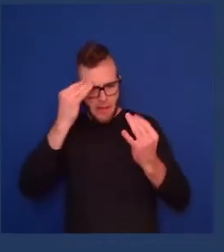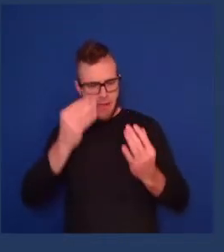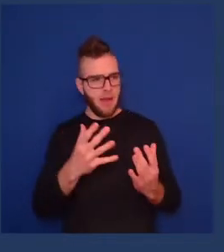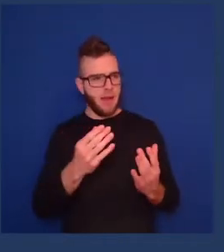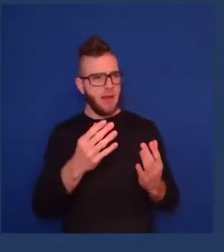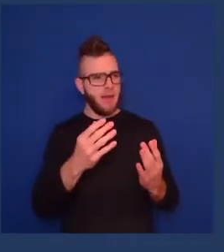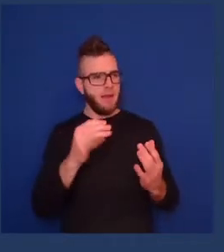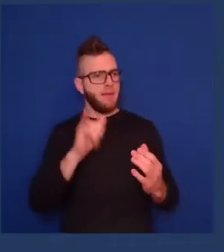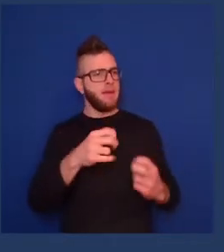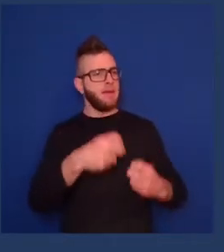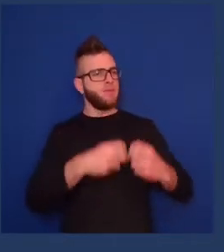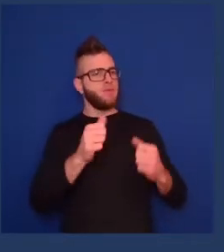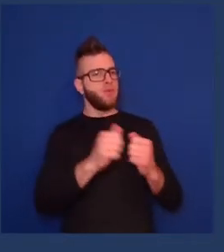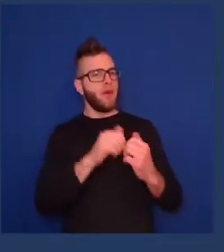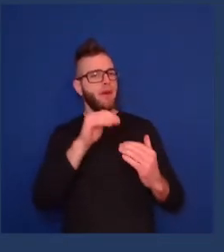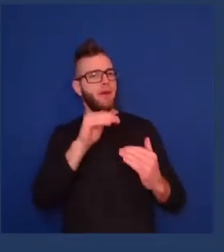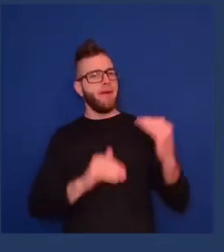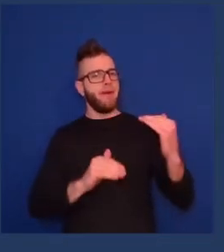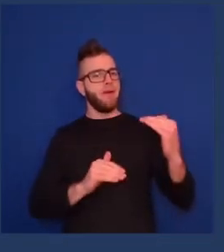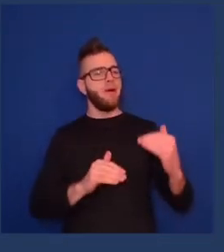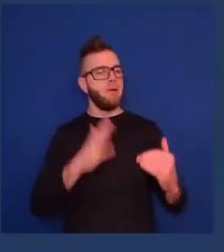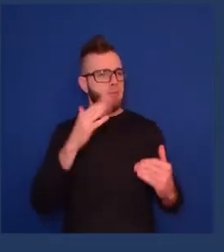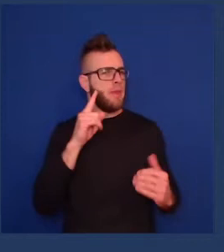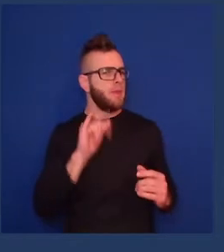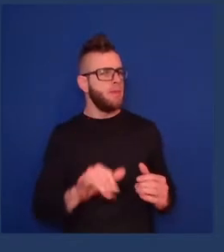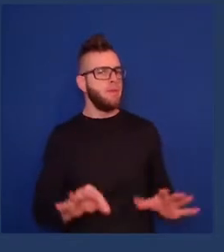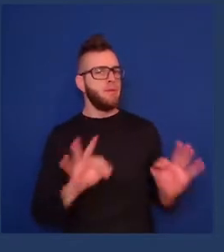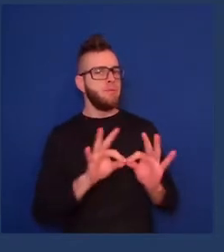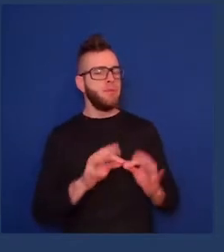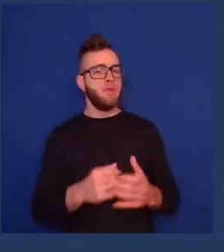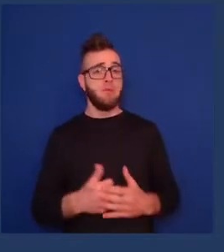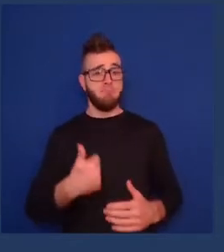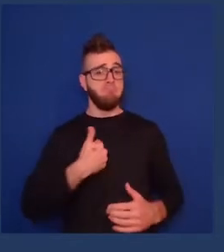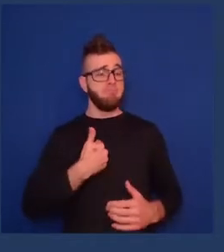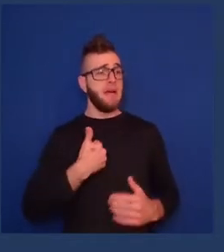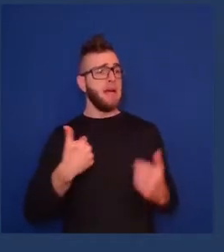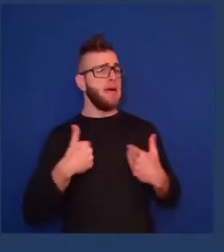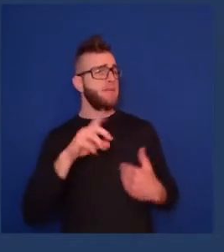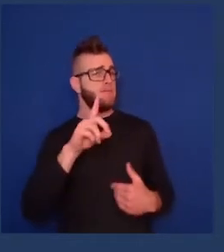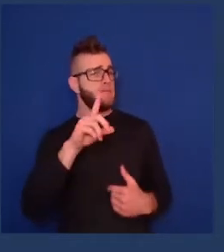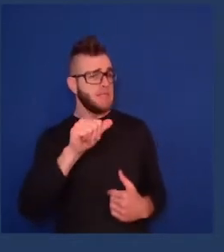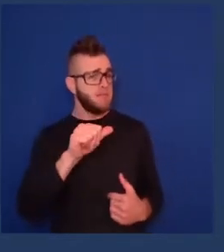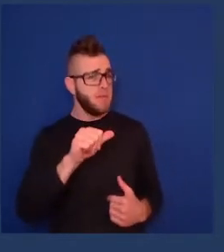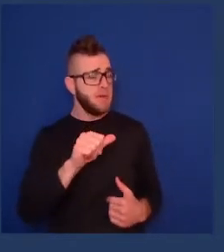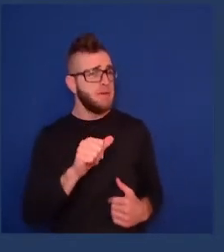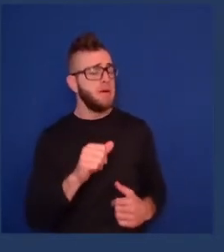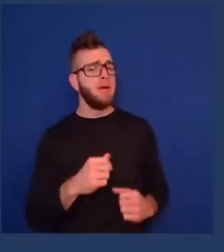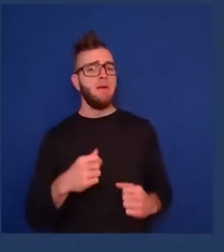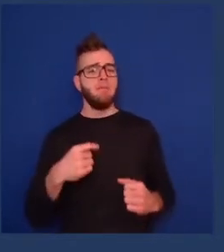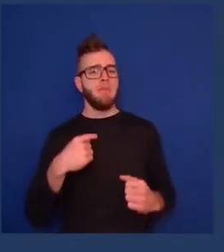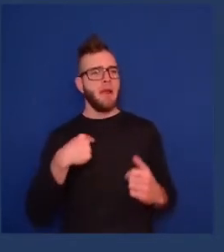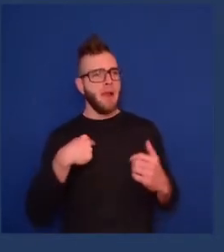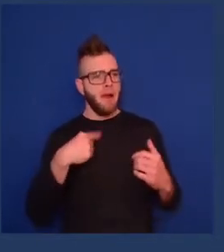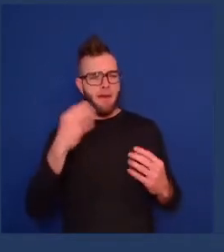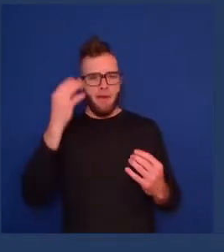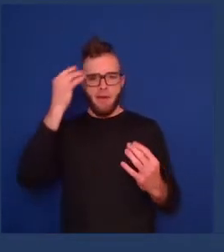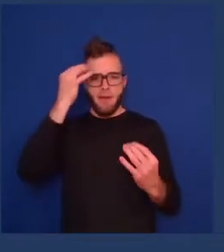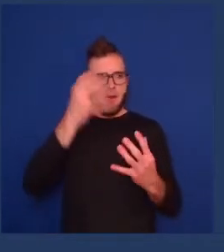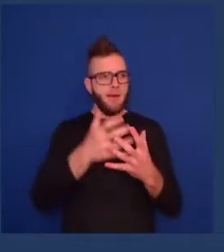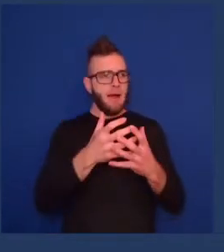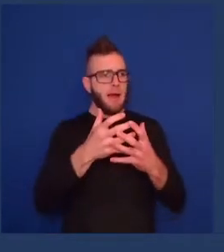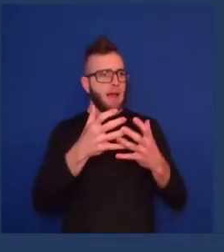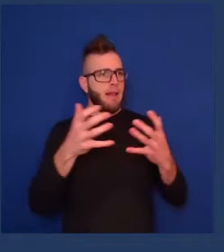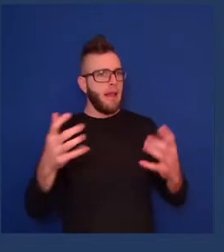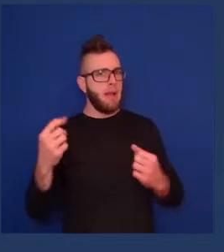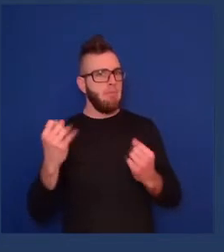because that's actually, I think, really critical. Speaking as somebody who actually has a disability myself, I have done a